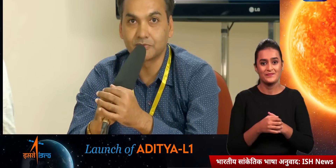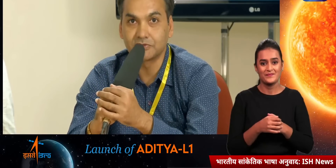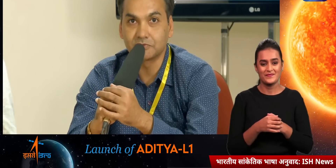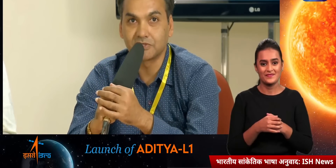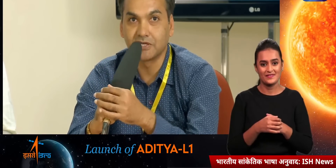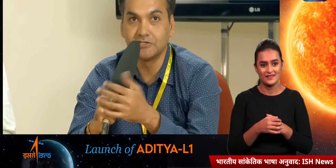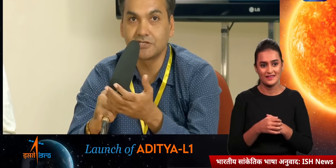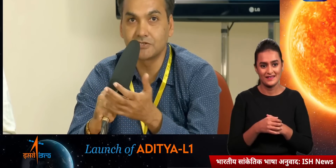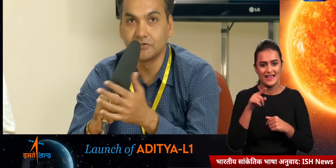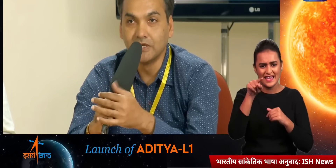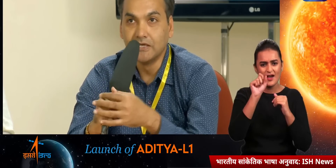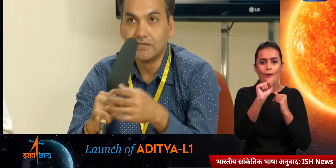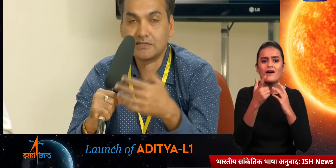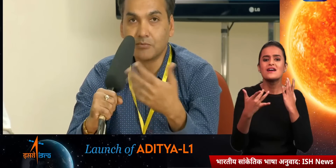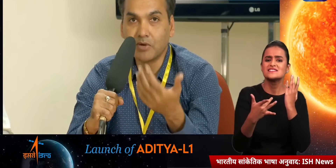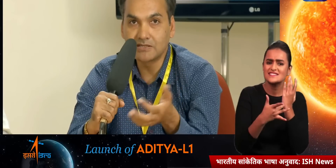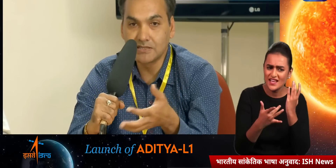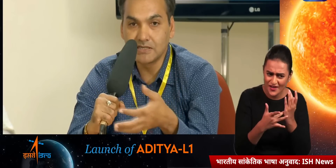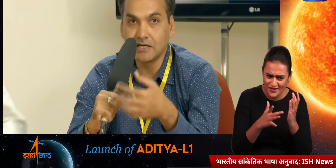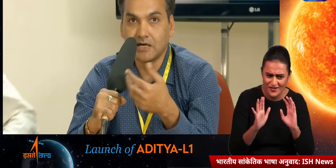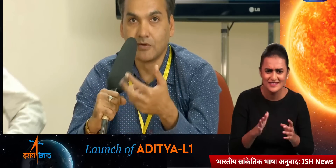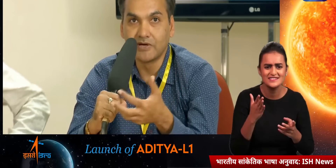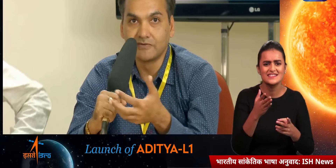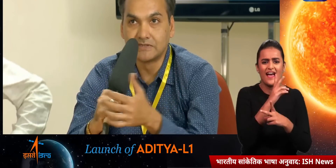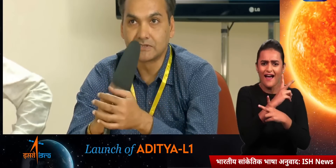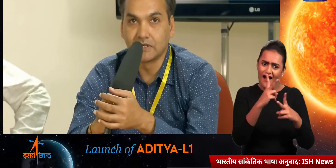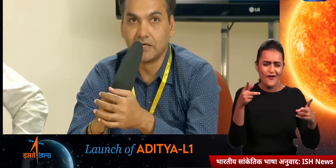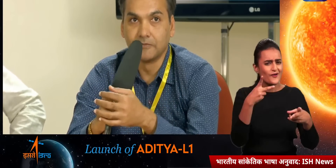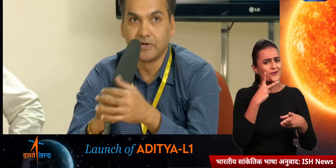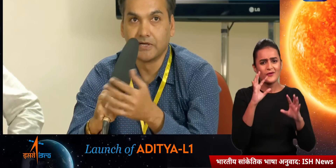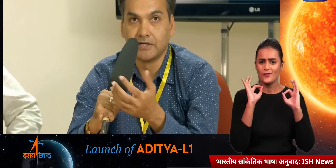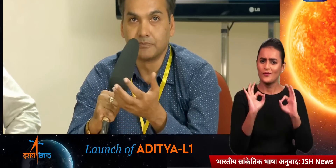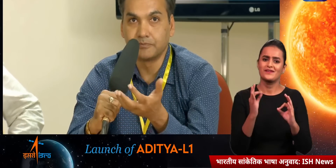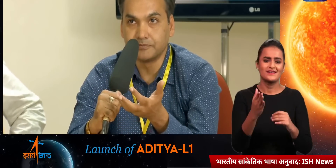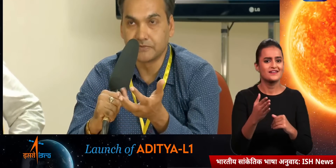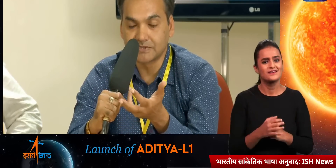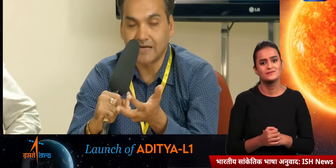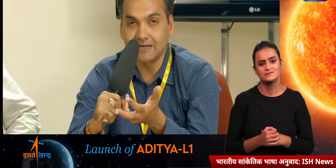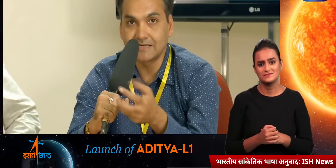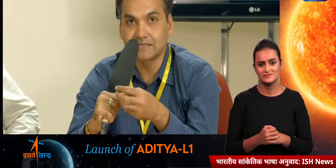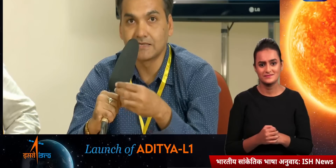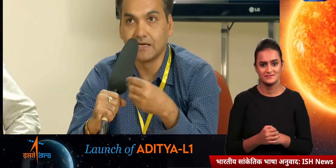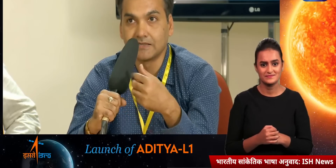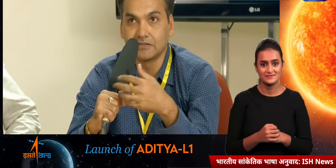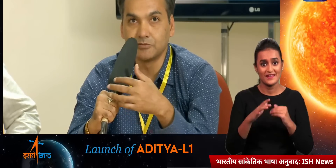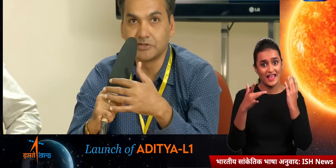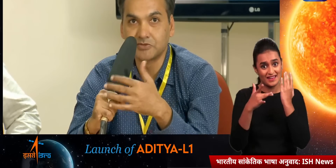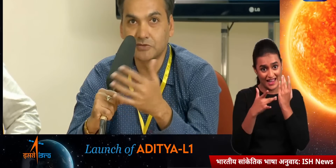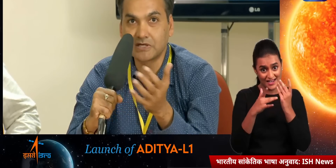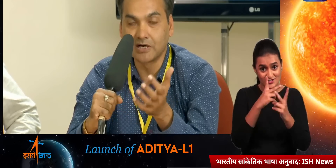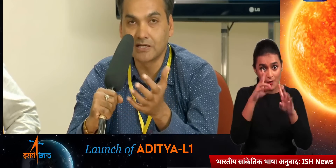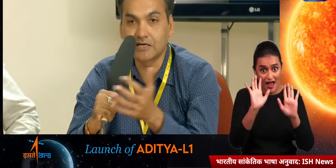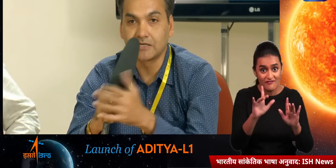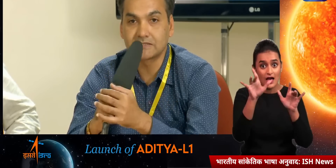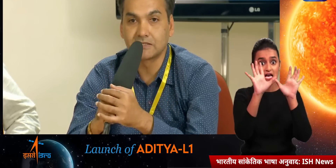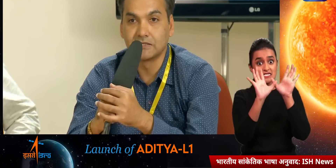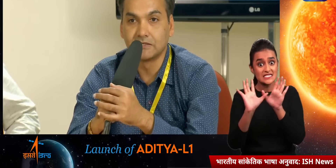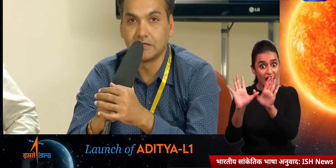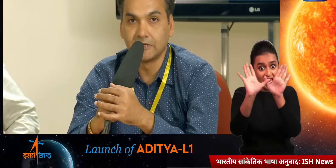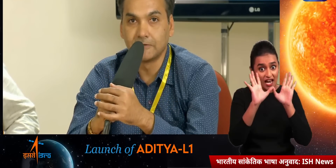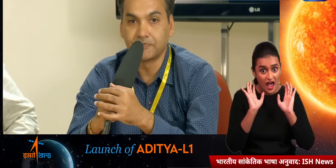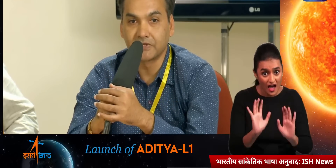Professor Anna Purnisubramanian alluded to, these are multi-wavelength satellite, and they will be observing all